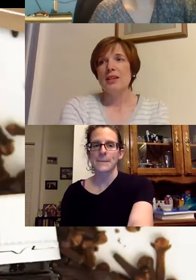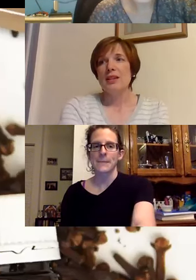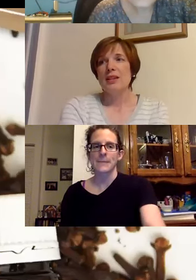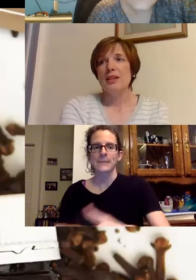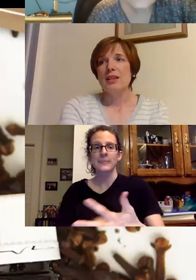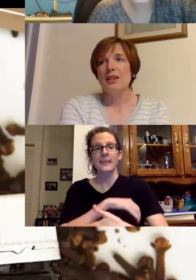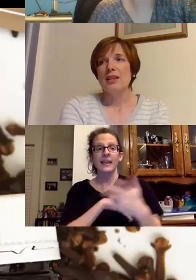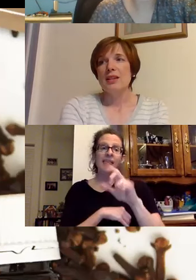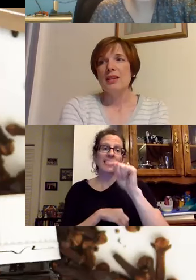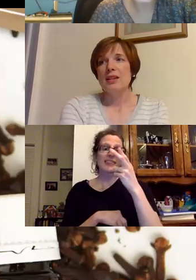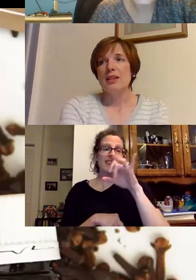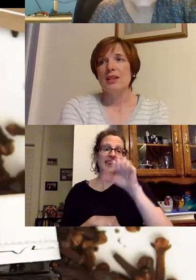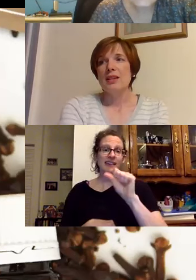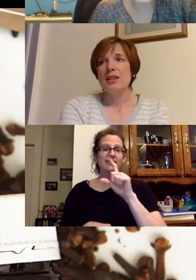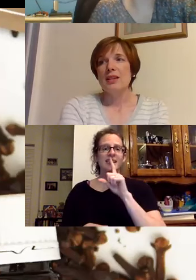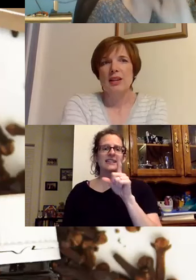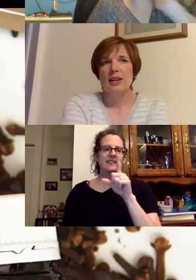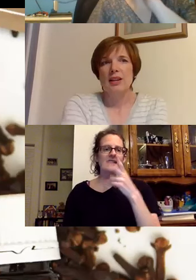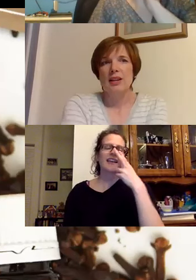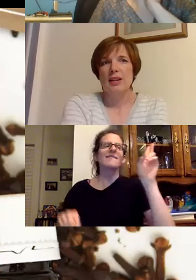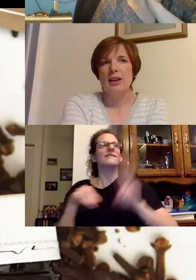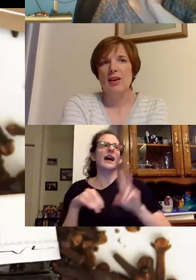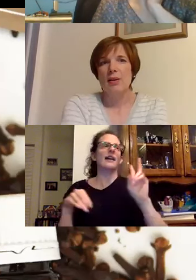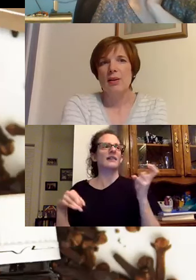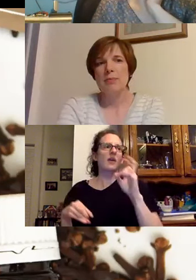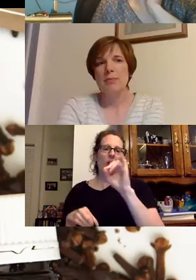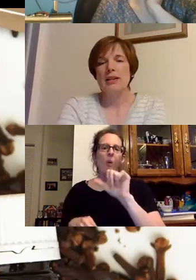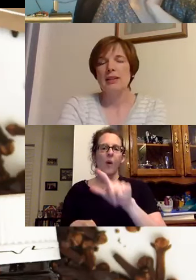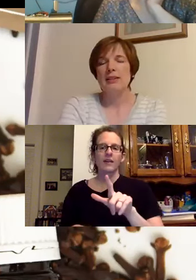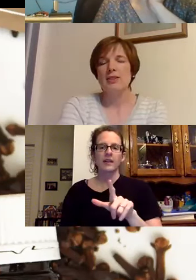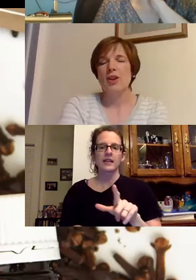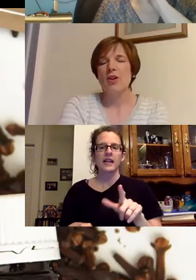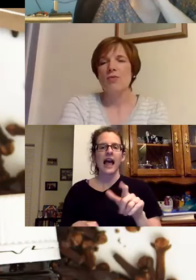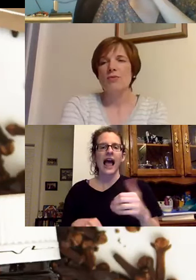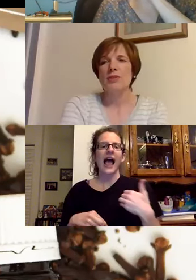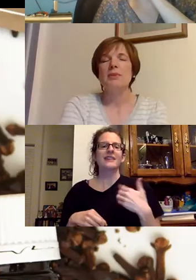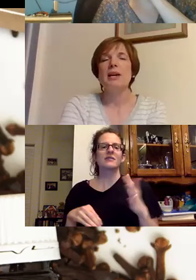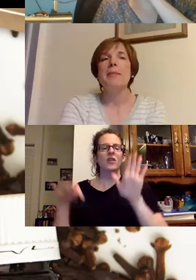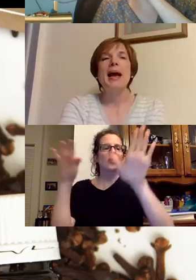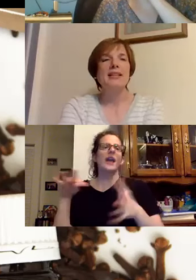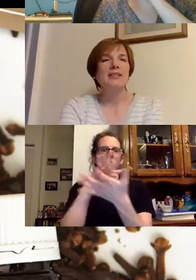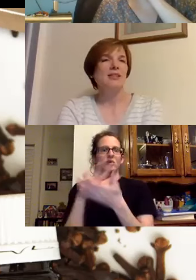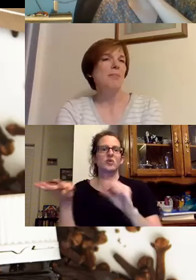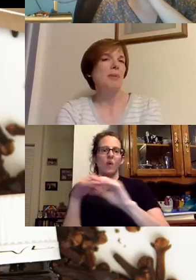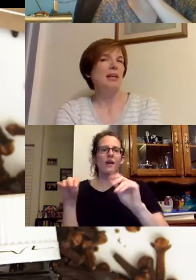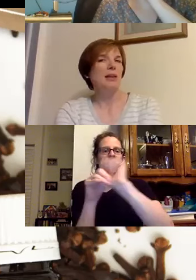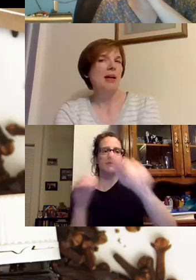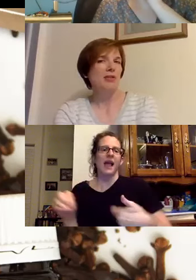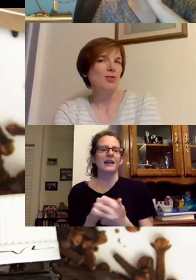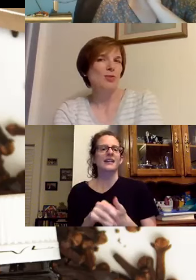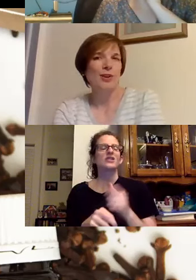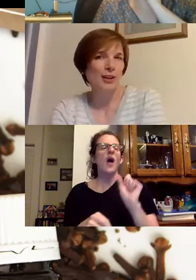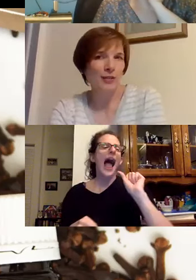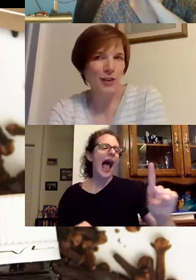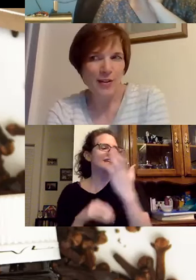Leaves is just a fun blend, and it has a great story behind it. So sometime ask somebody